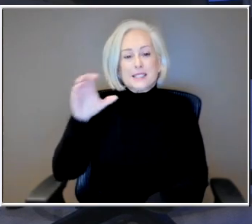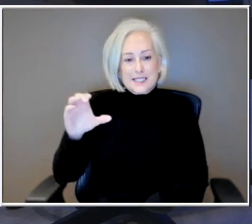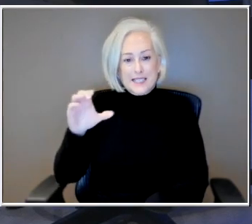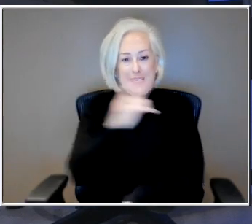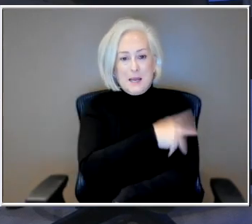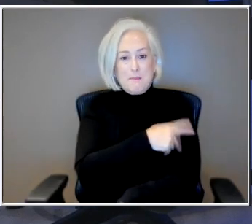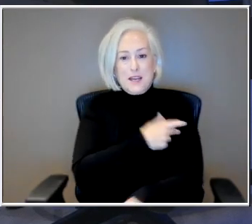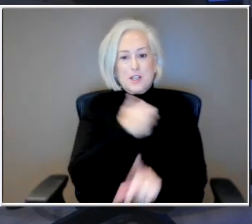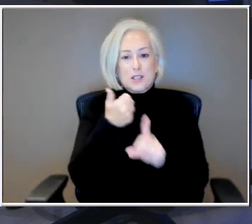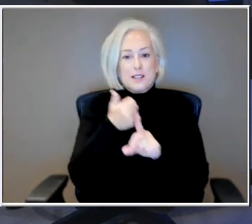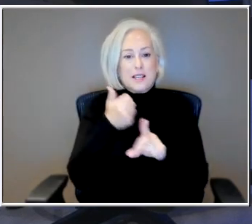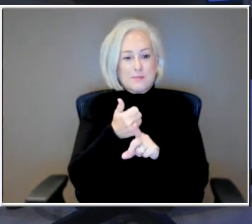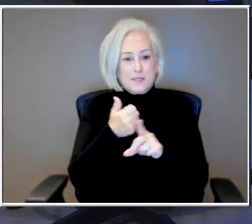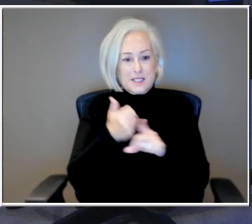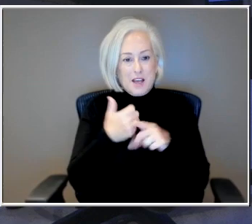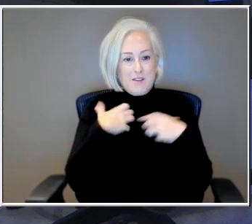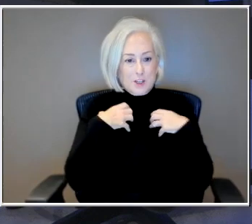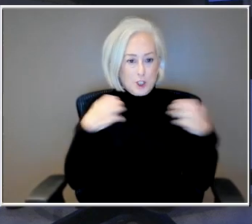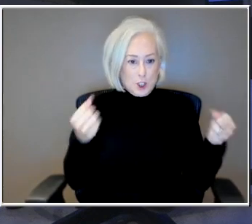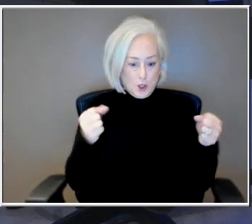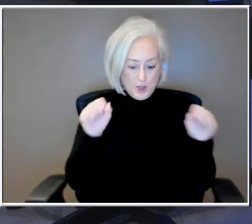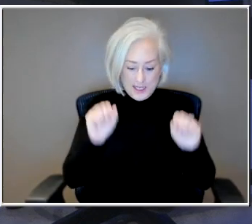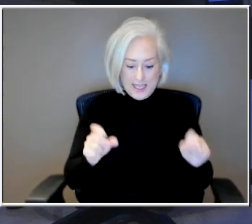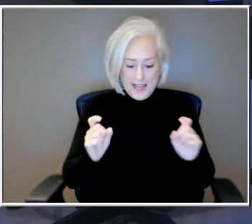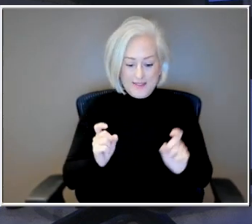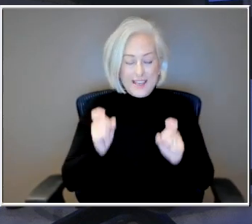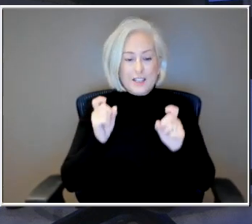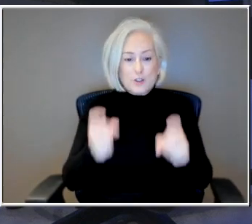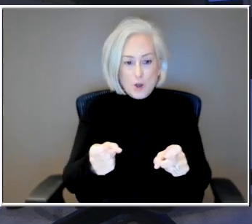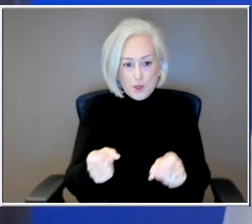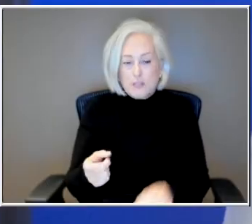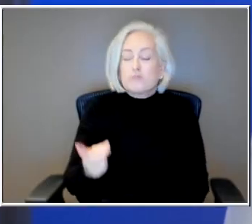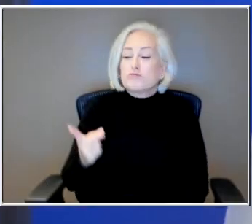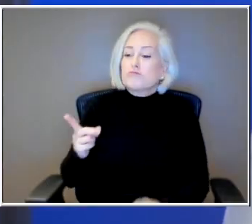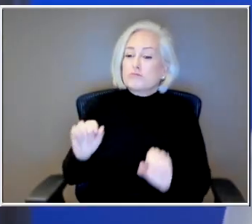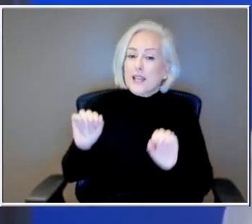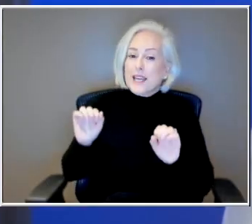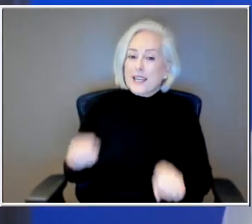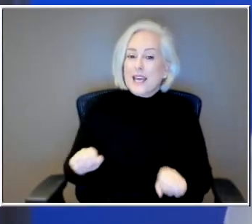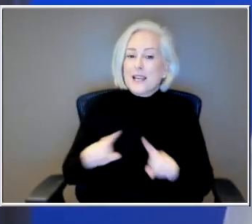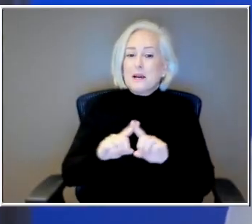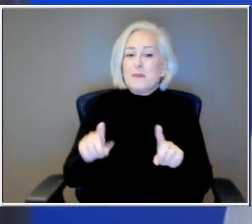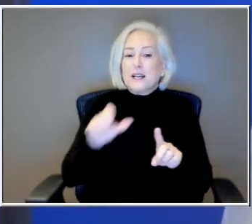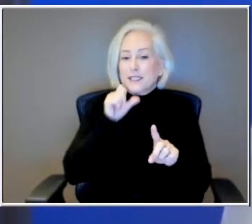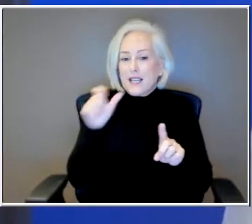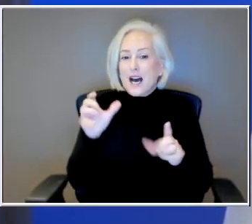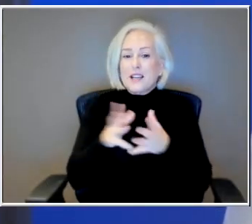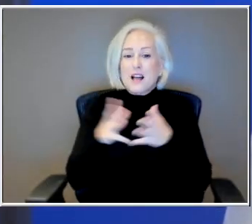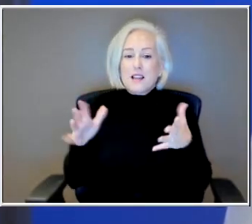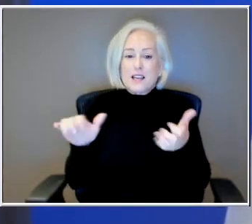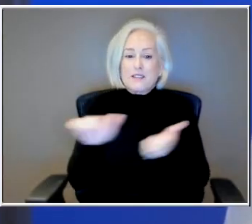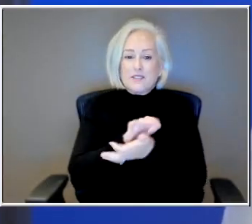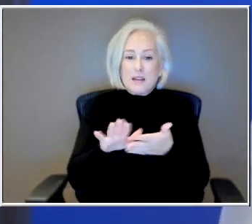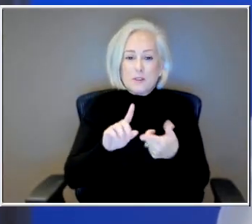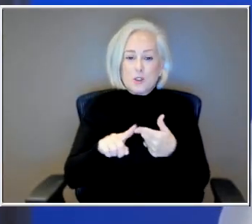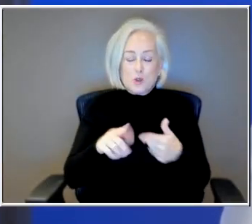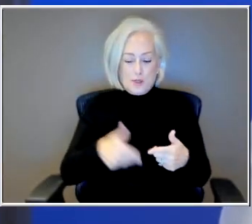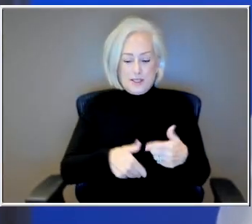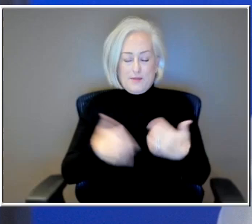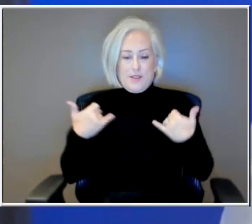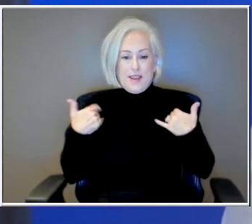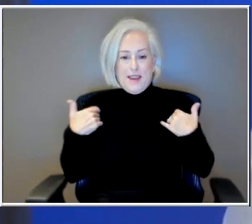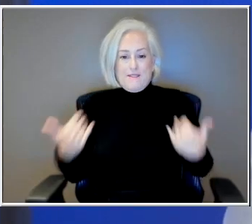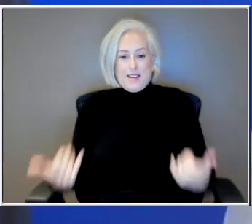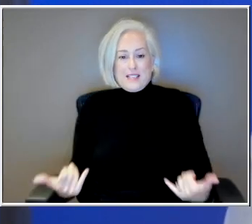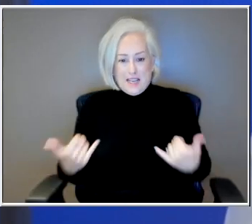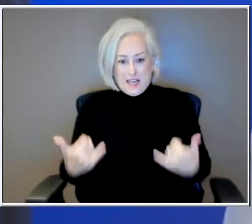one to Ryan on that. Yeah, they sure can, but they would just have to have not a lot of damage to their existing liver. So if the hepatitis C has already caused that patient